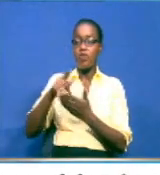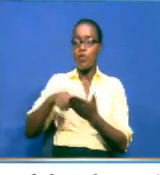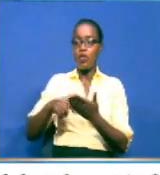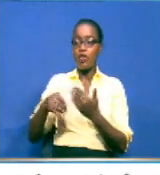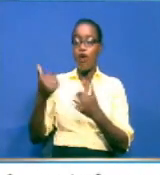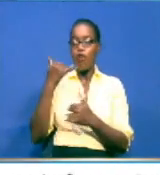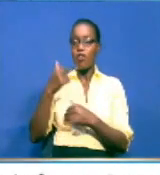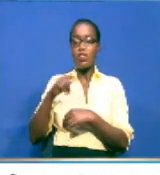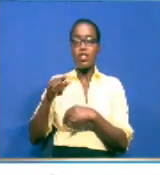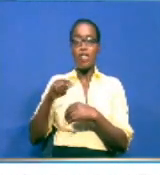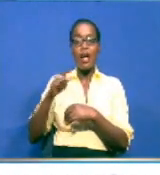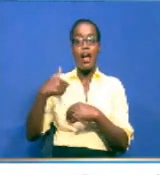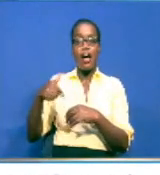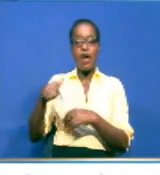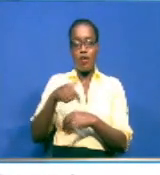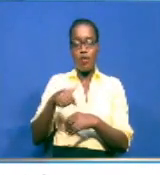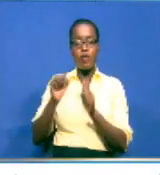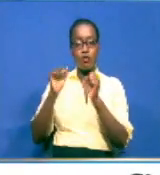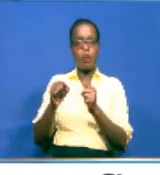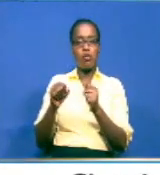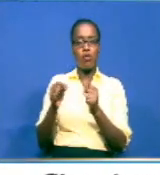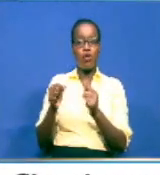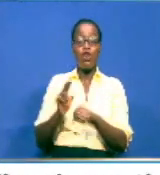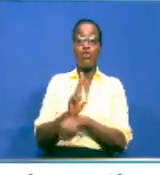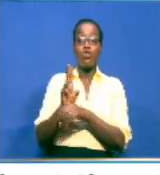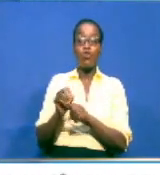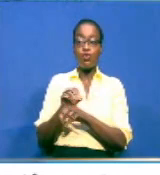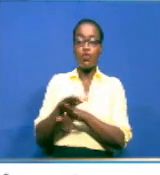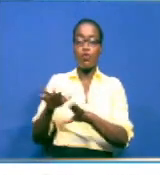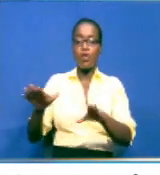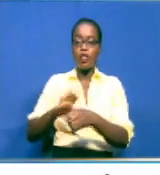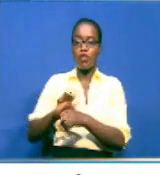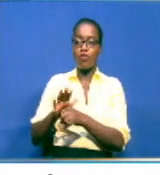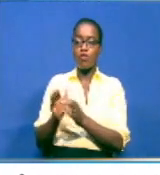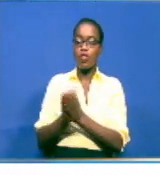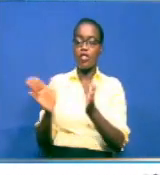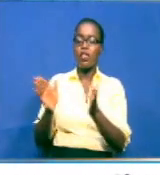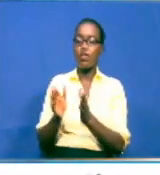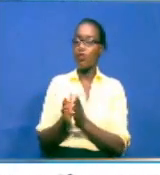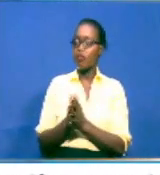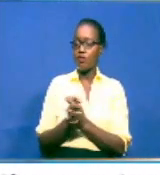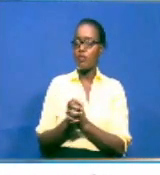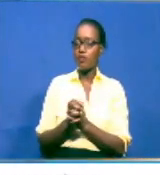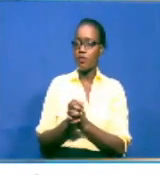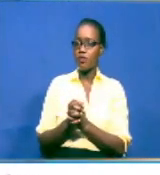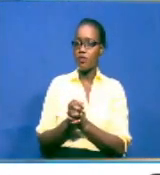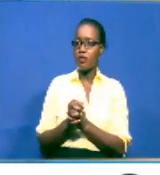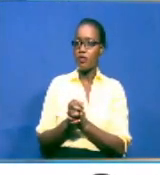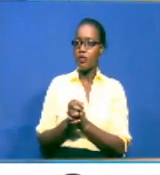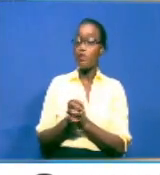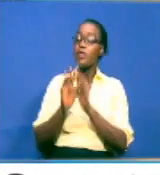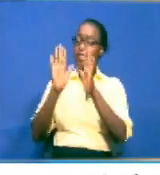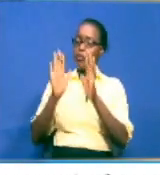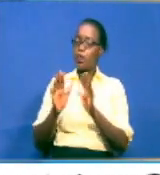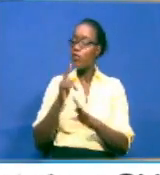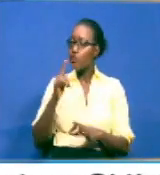potential instruments that can easily spread COVID-19 to the general public. And it is important to warn those